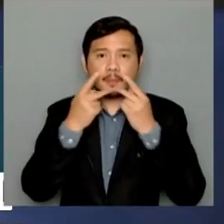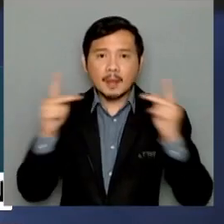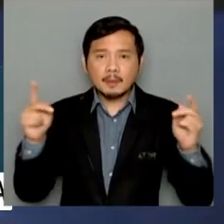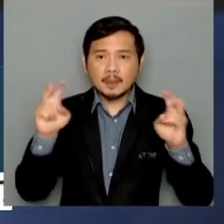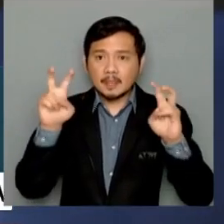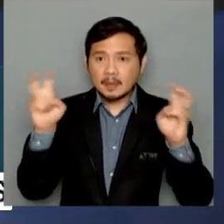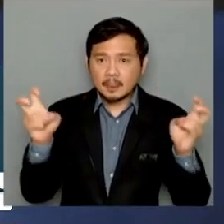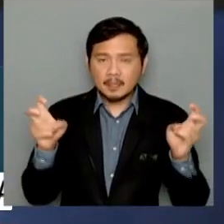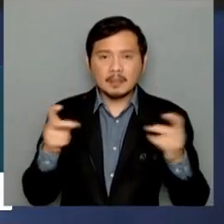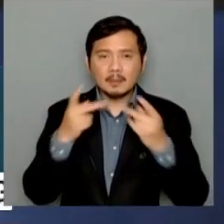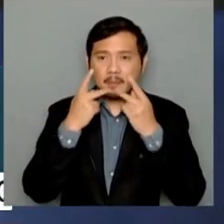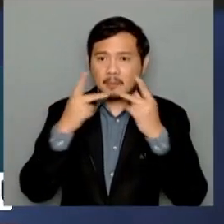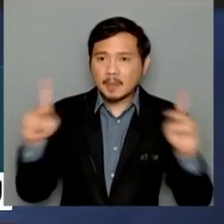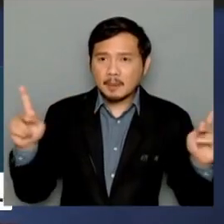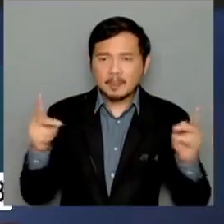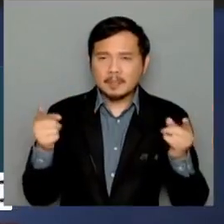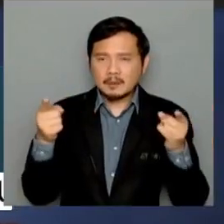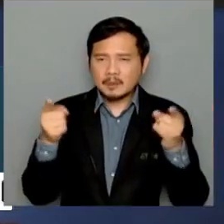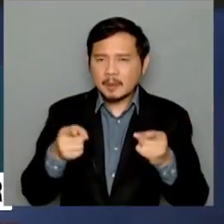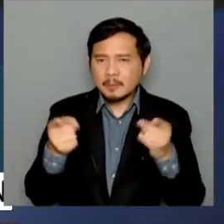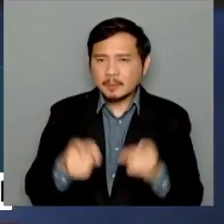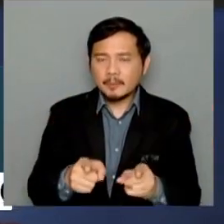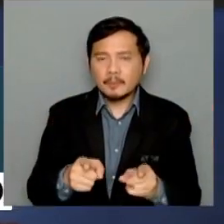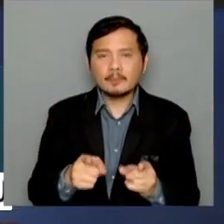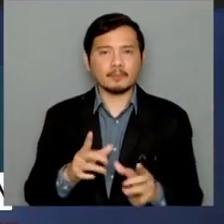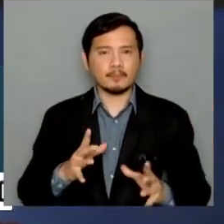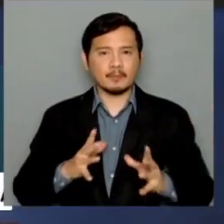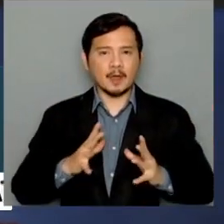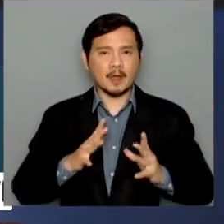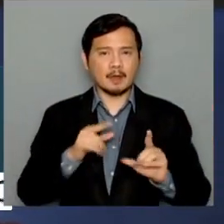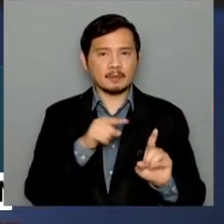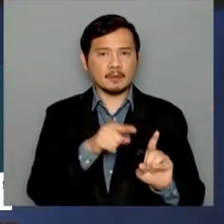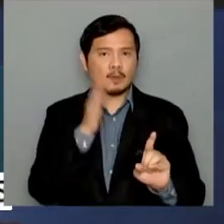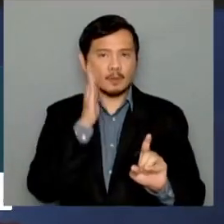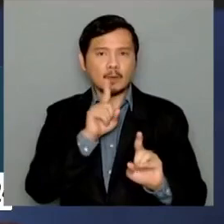public matters, then they will answer those questions, Carmina.